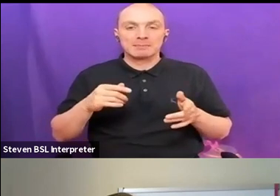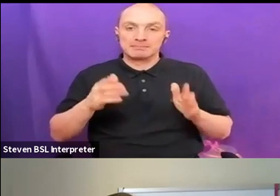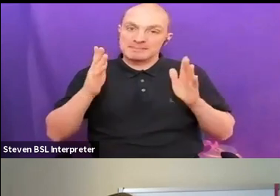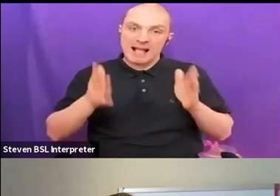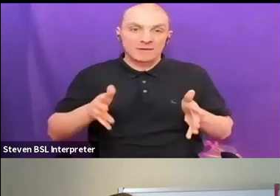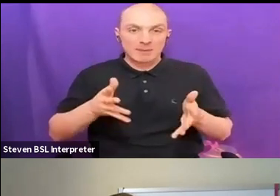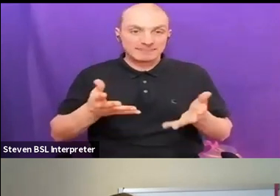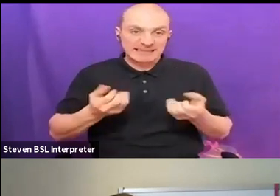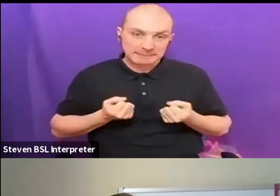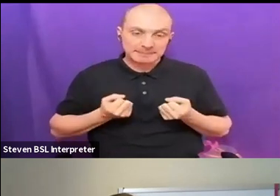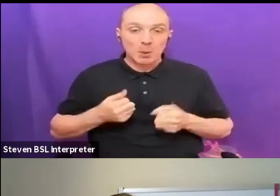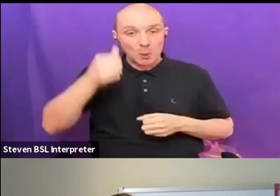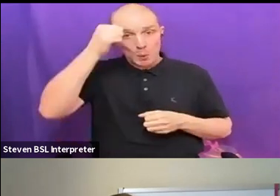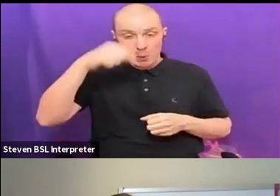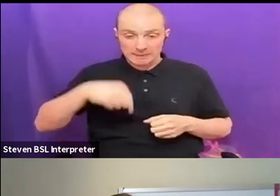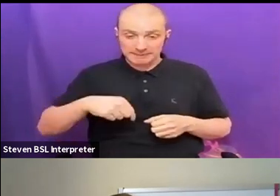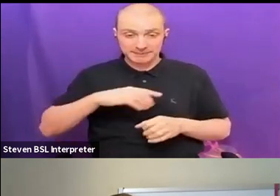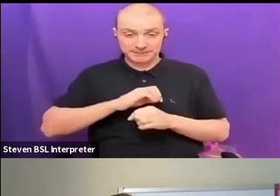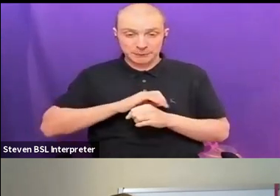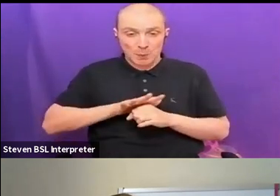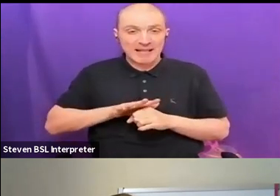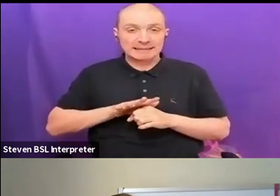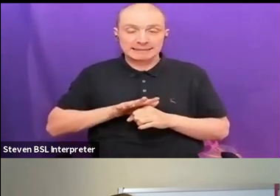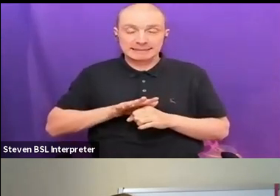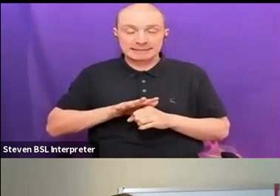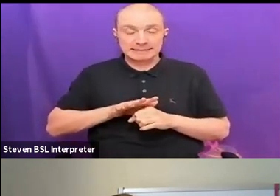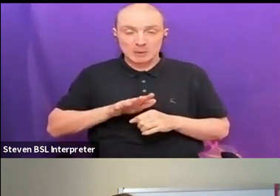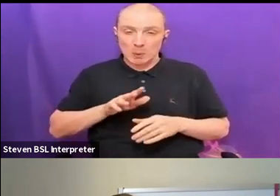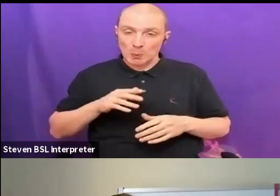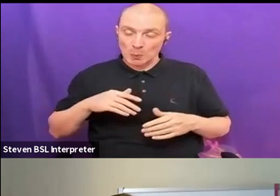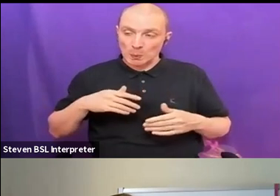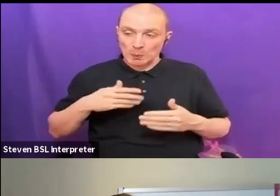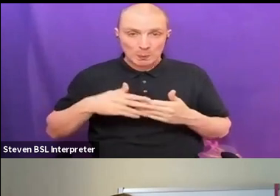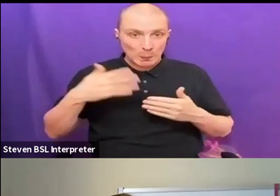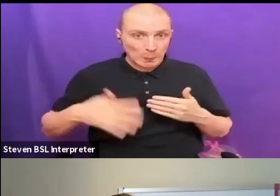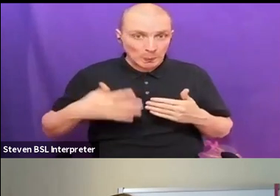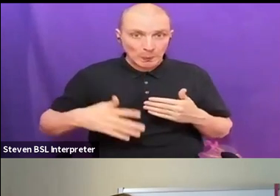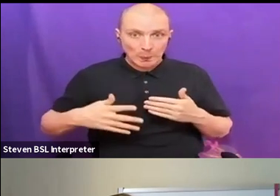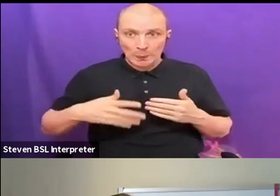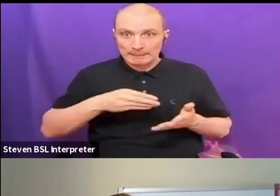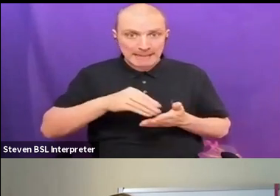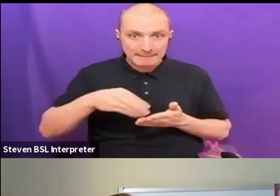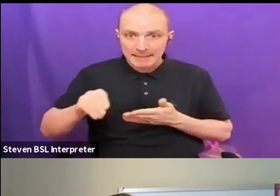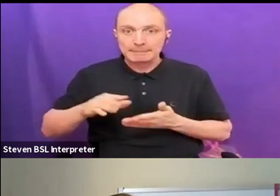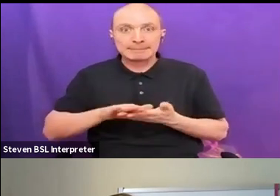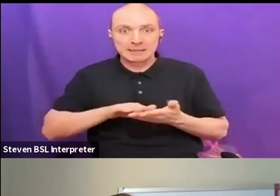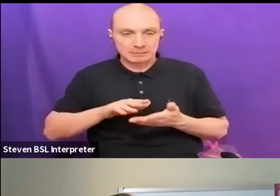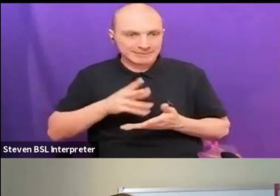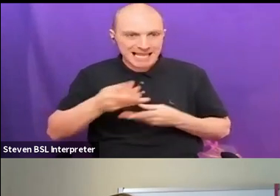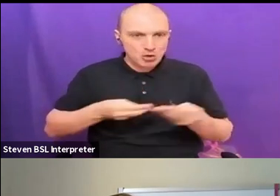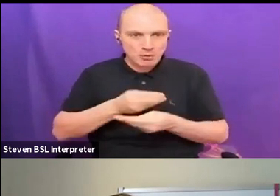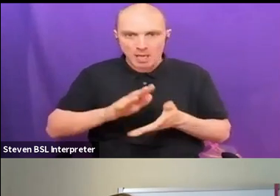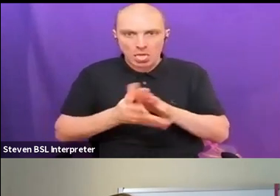expensive public health emergency, and we all know that there's an economic pressure which will